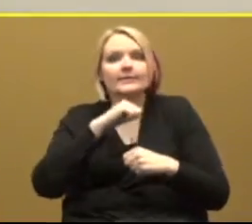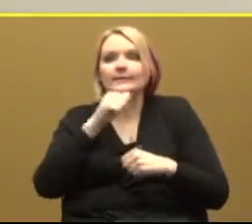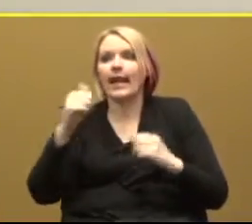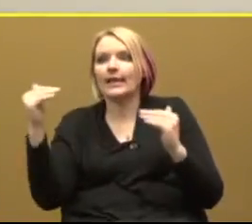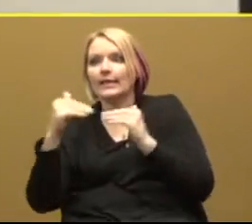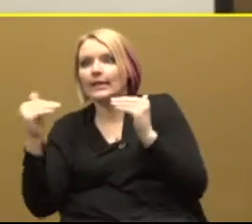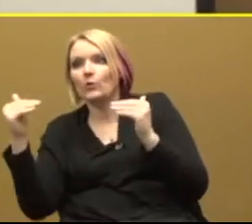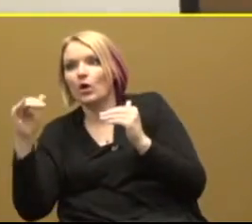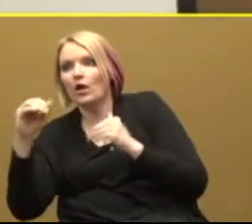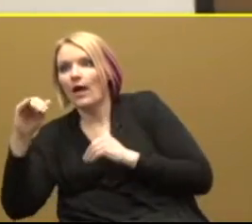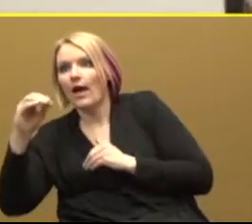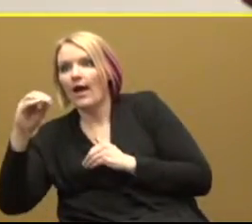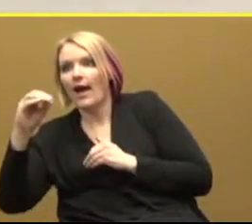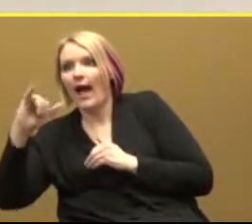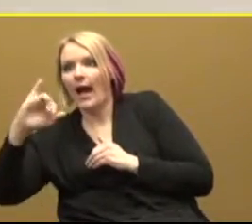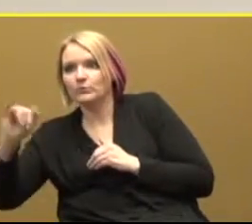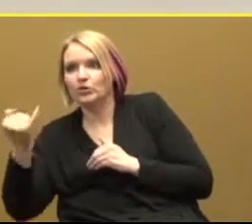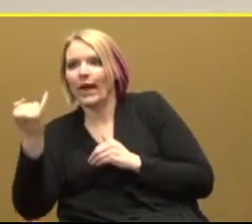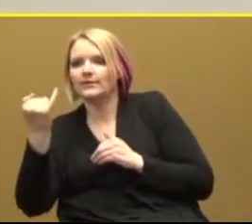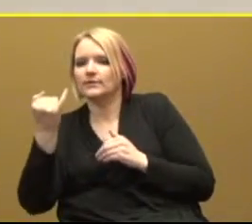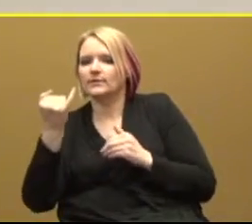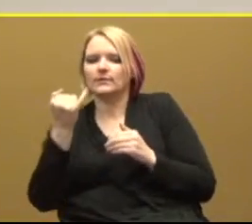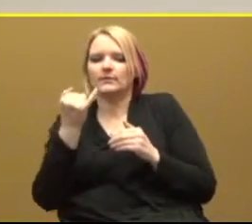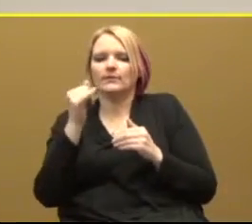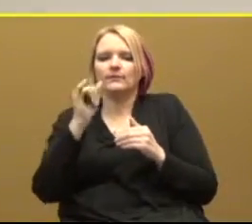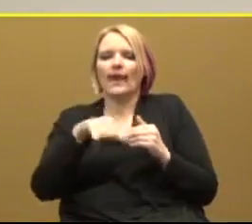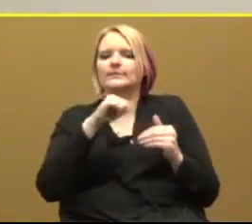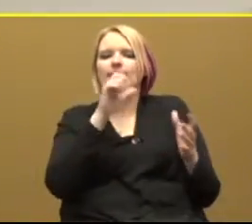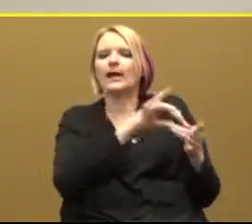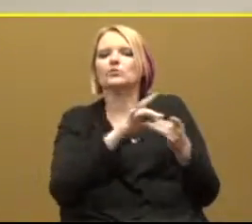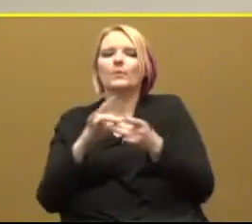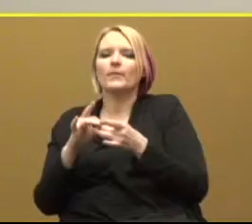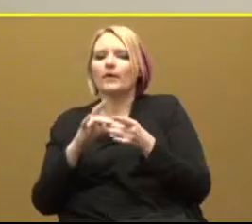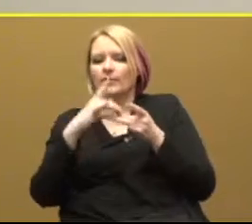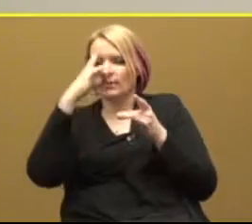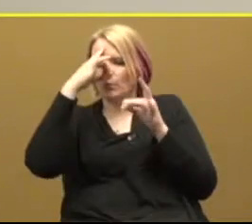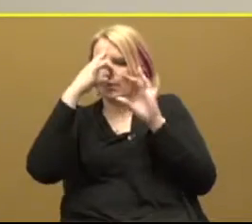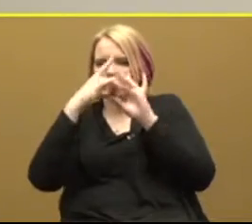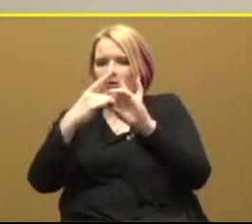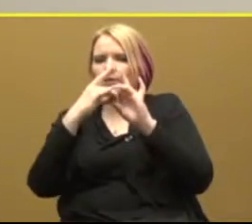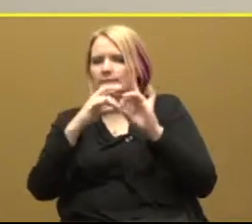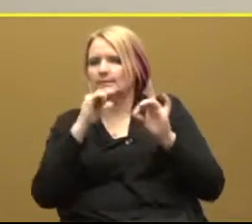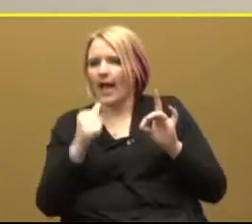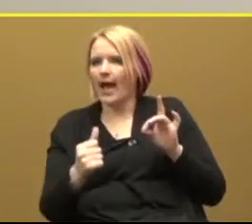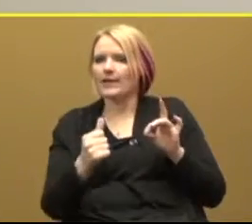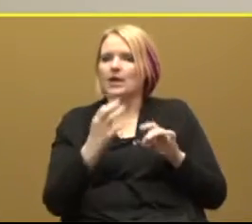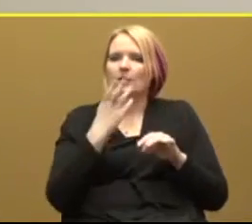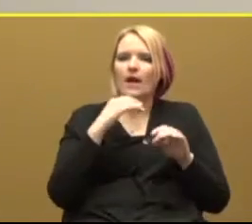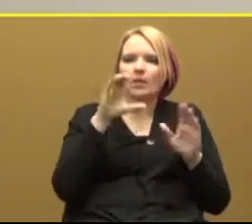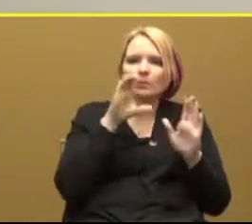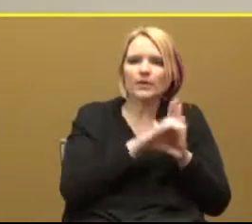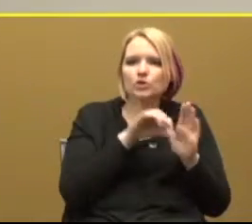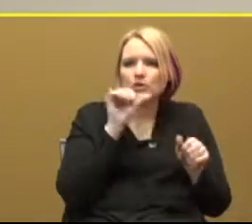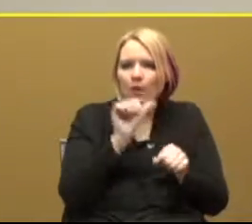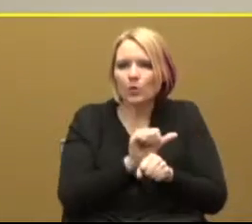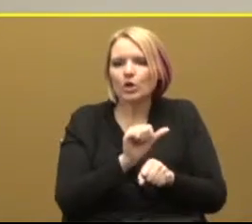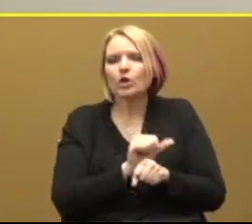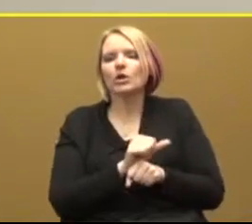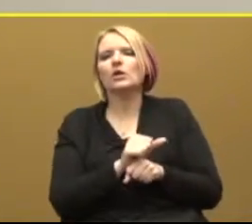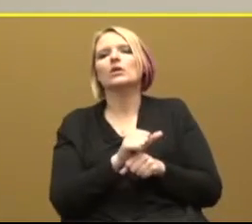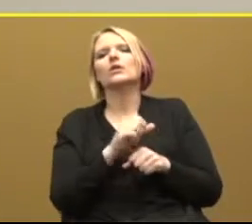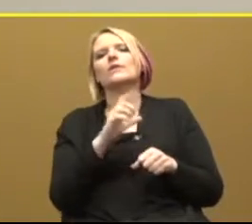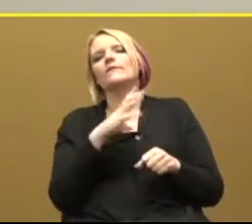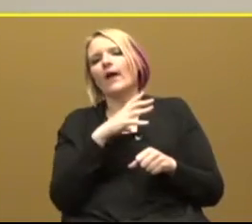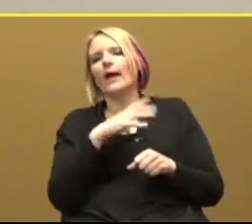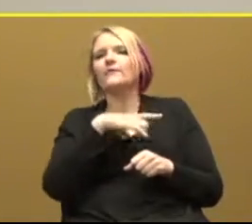doesn't equal the word kind of thing. That same thinking. Color icon doesn't work. Color icon doesn't work, move back